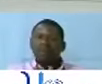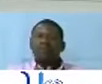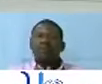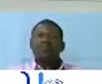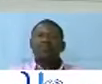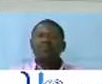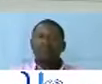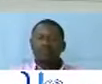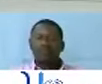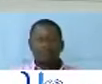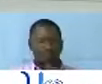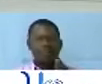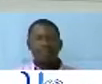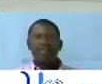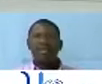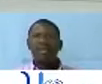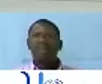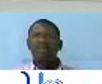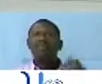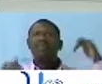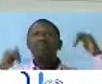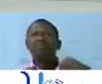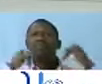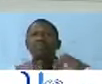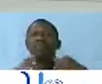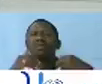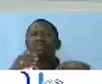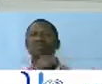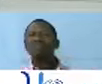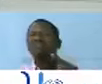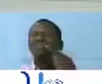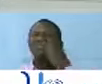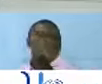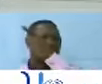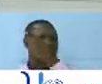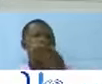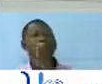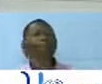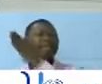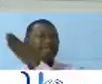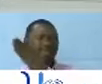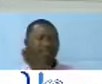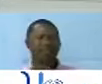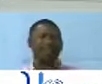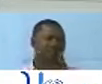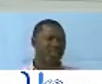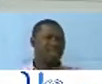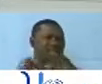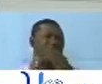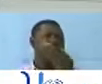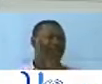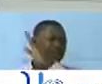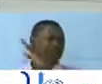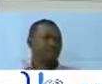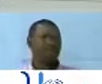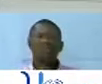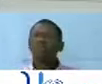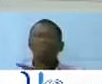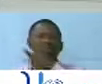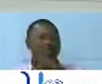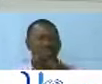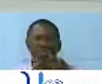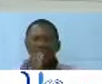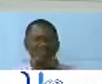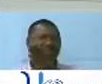they had a rally in Basse or somewhere in the provinces. Jamono jo ñu ngi am ben rally nak ci Basse wala dal ci kaw gi la. Along the way